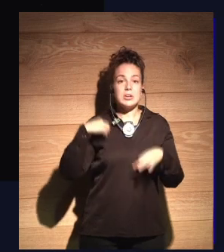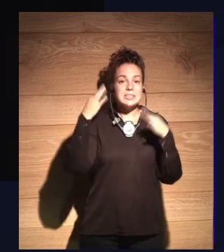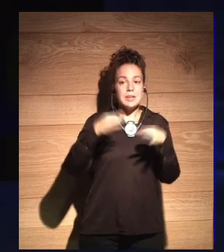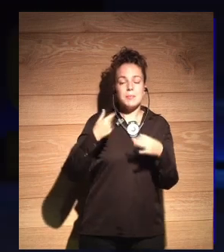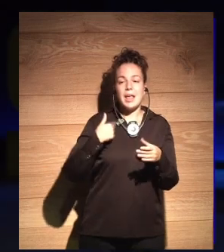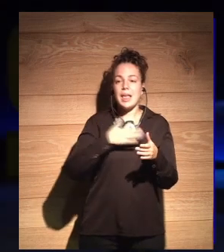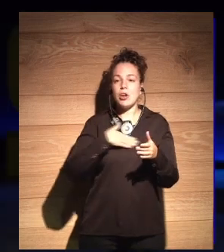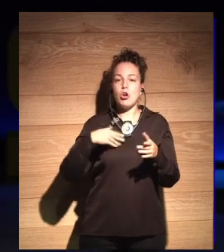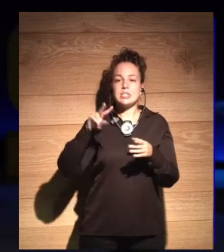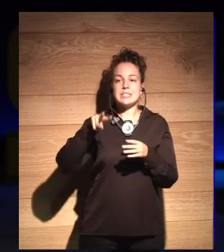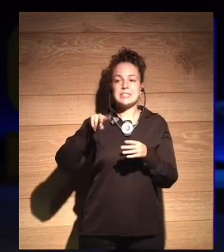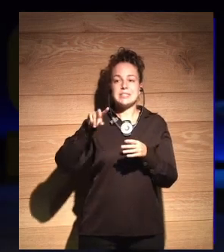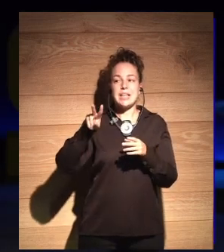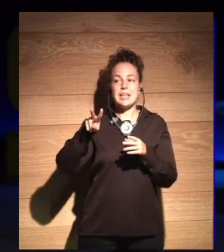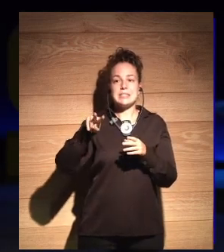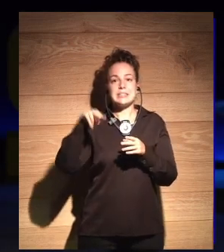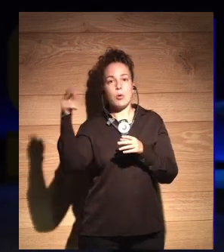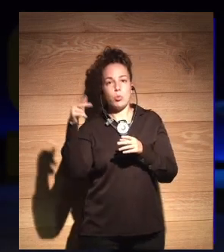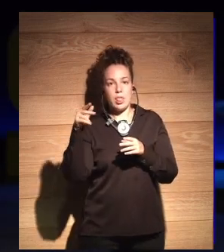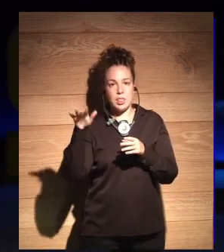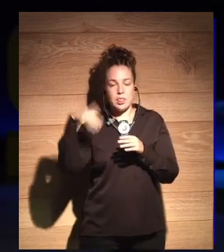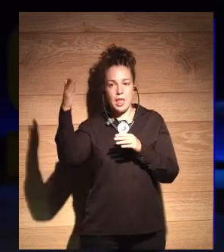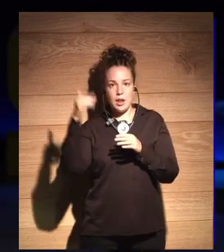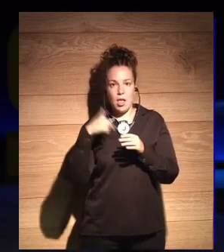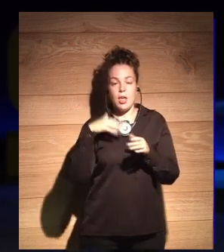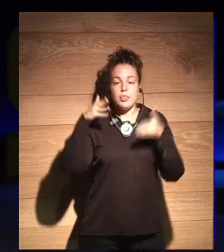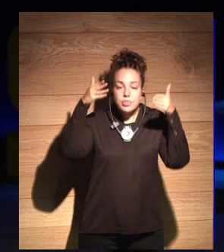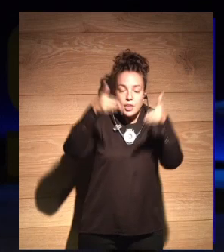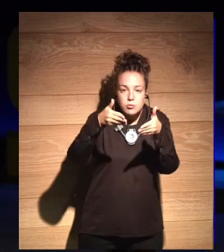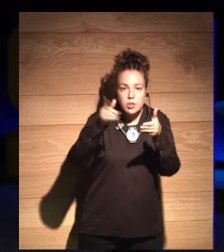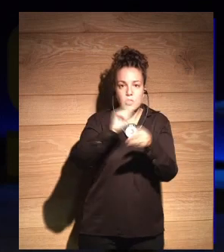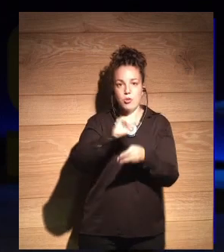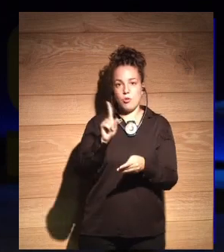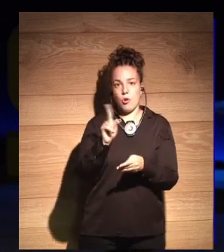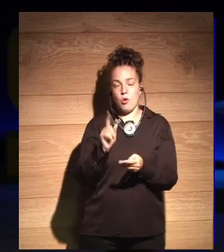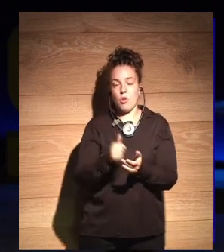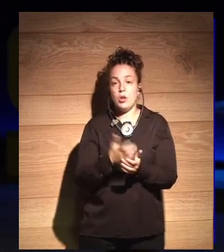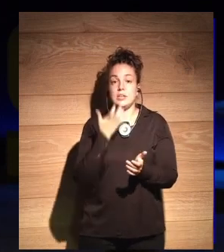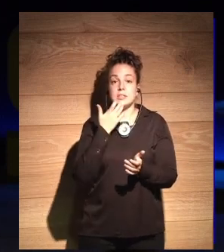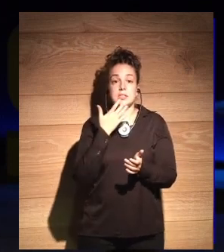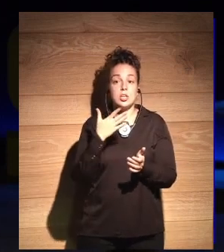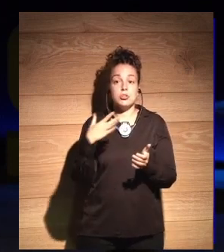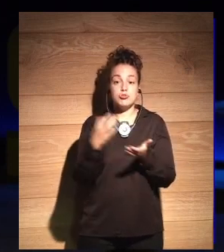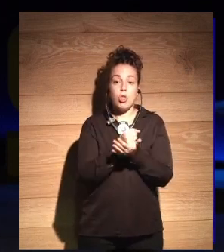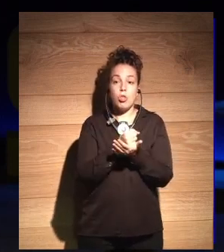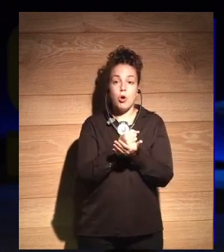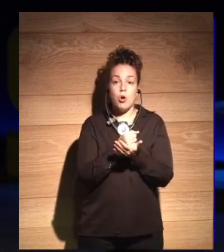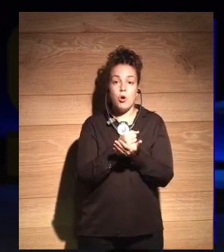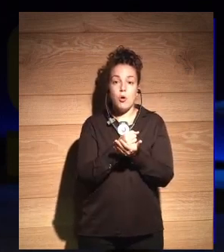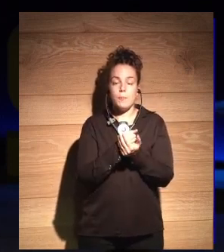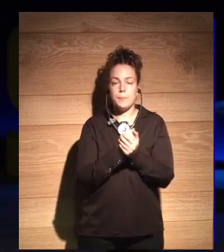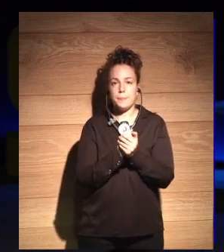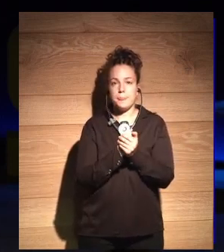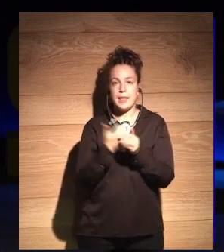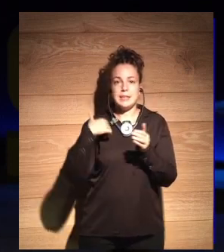the focus. I want it to be, if it's calling out technology, I'm uninterested in it, as far as the